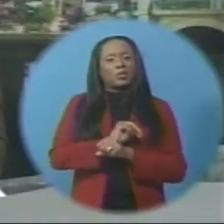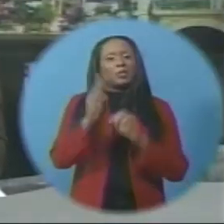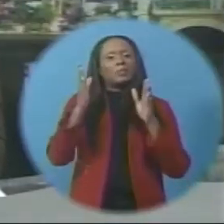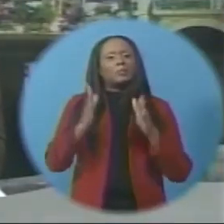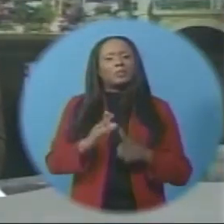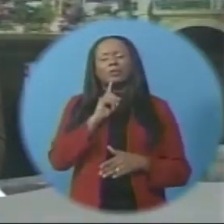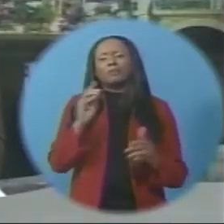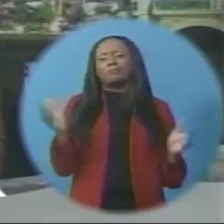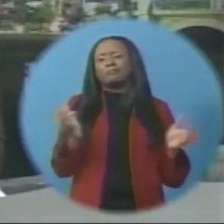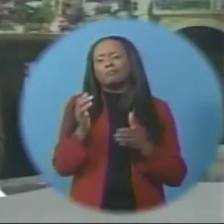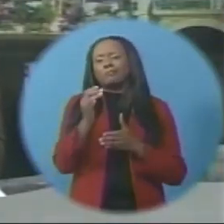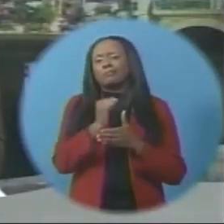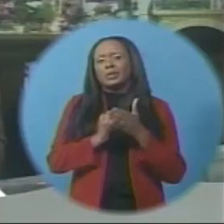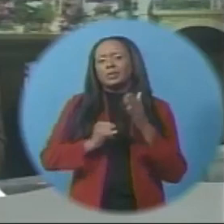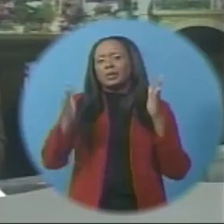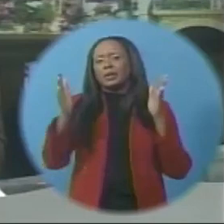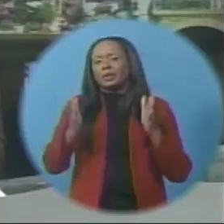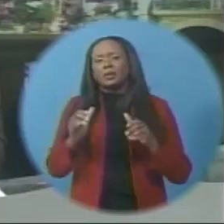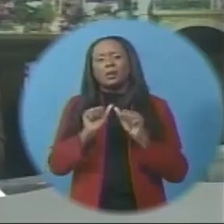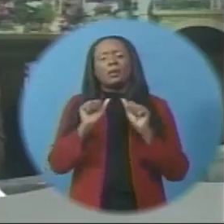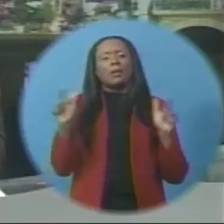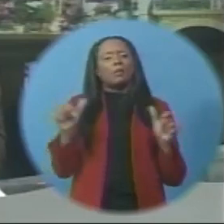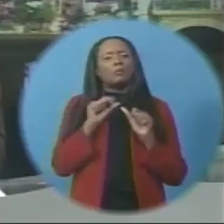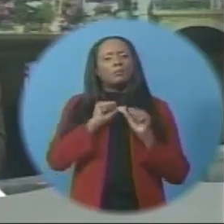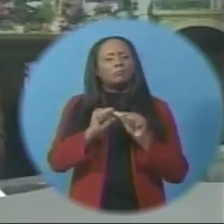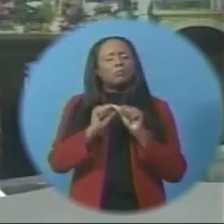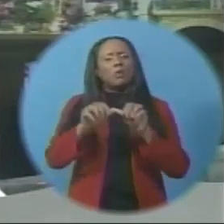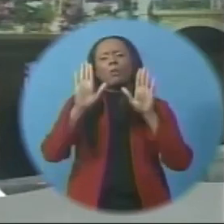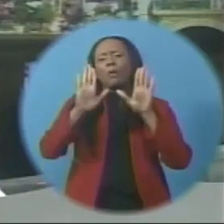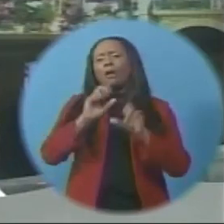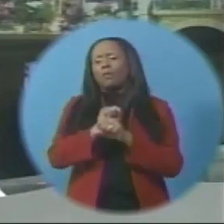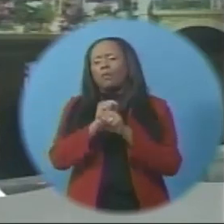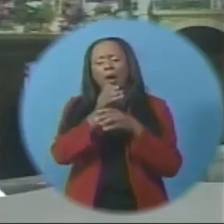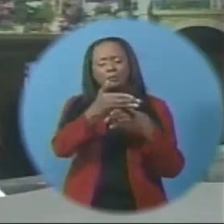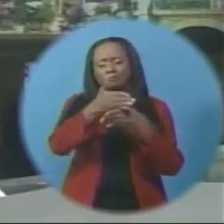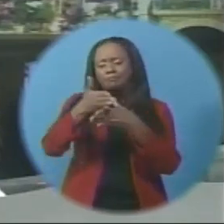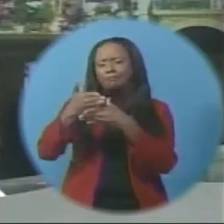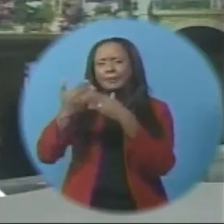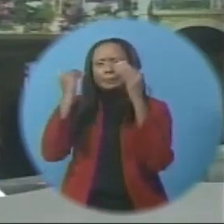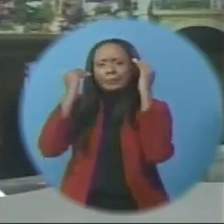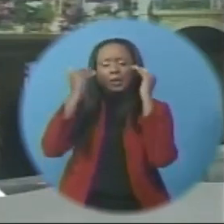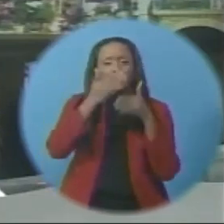Minister Lashley encouraged all designers to continue their fantastic